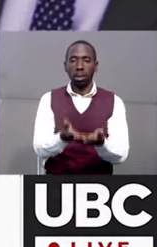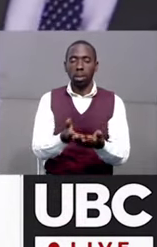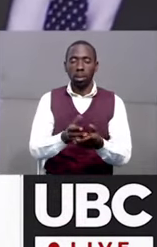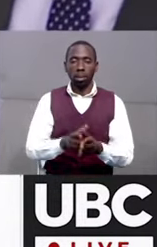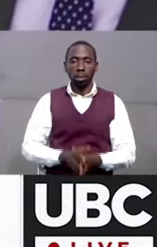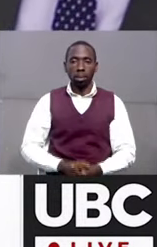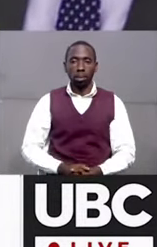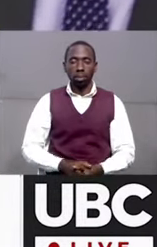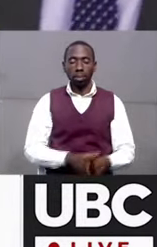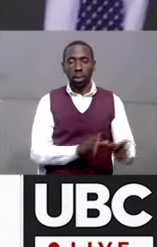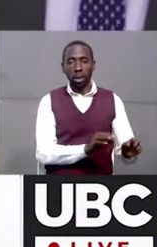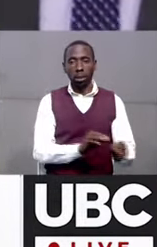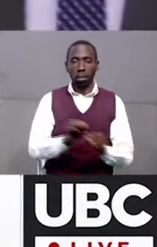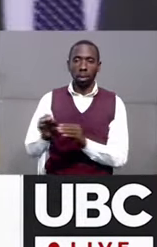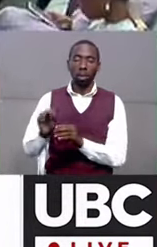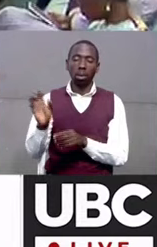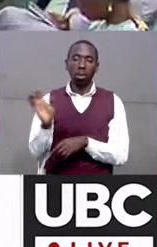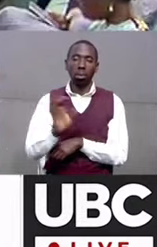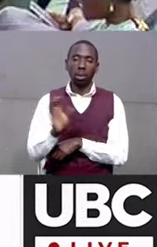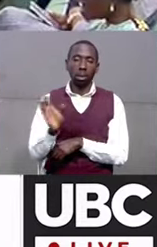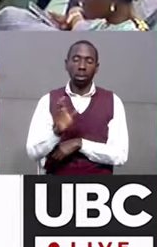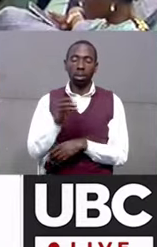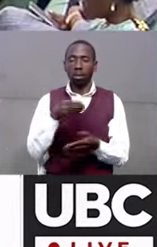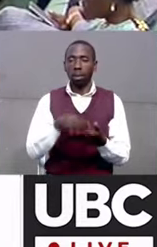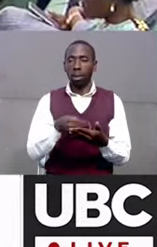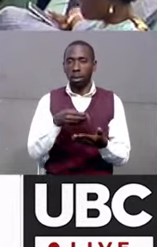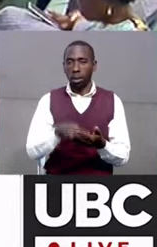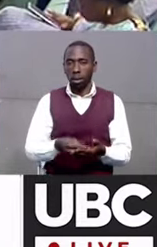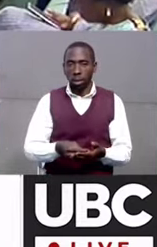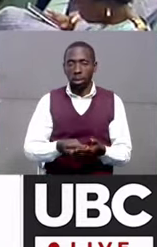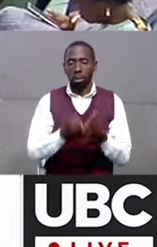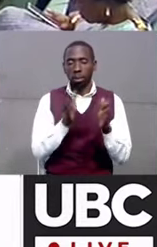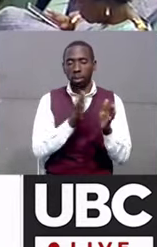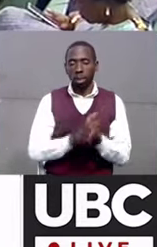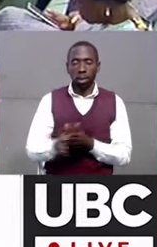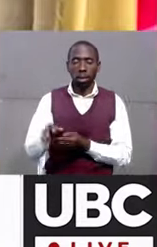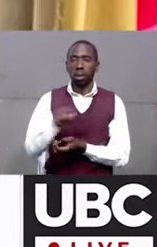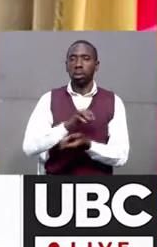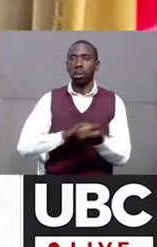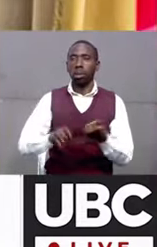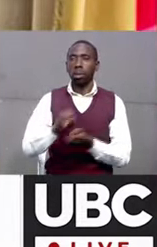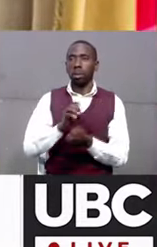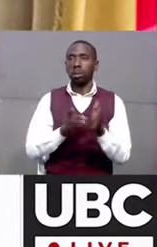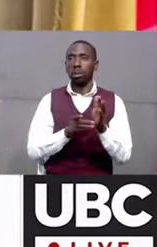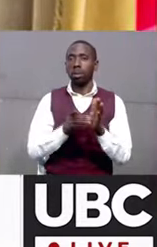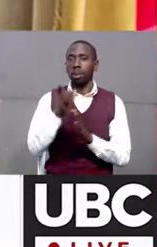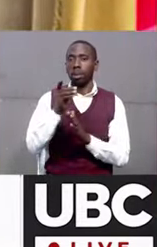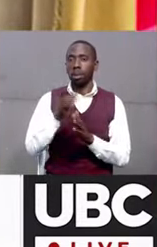Thank you. Refer to the Committee of Finance, Planning and Economic Development.